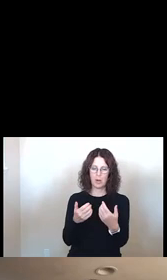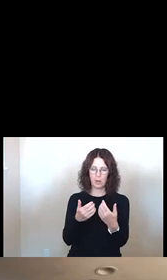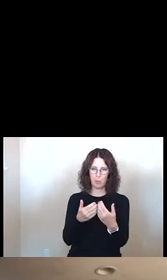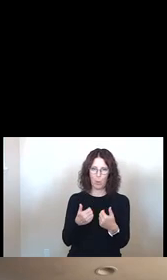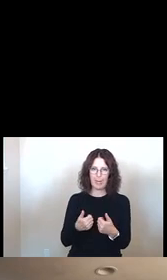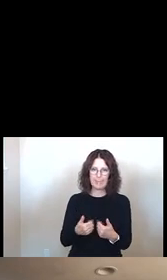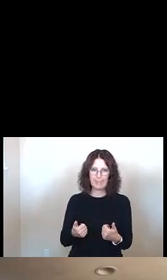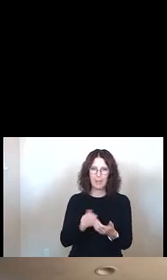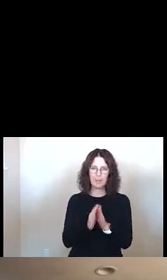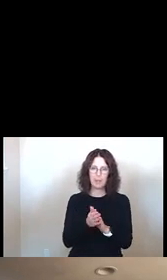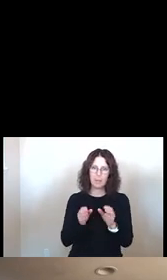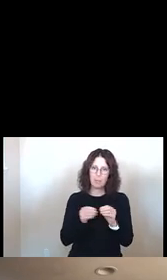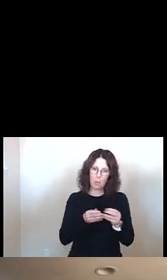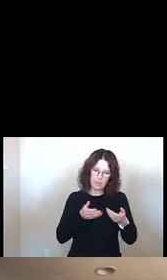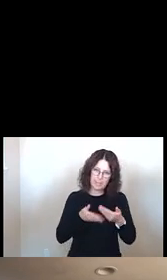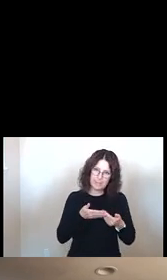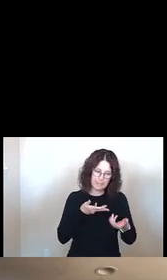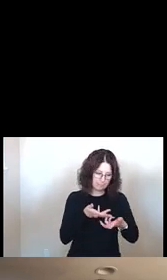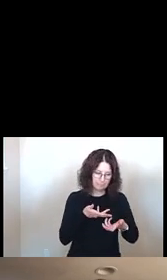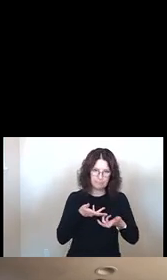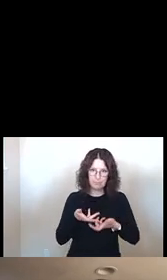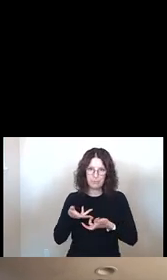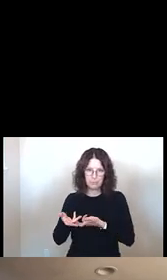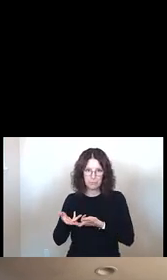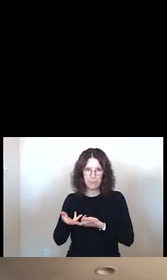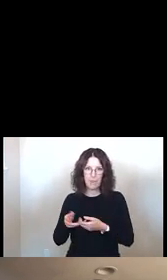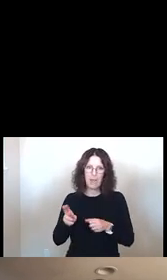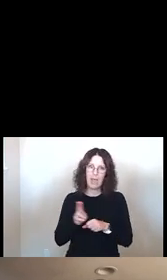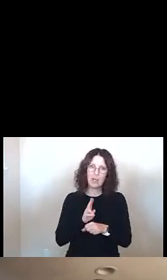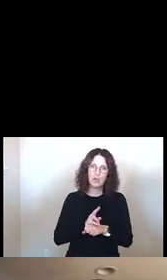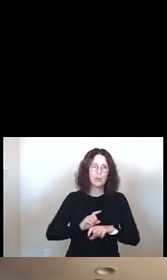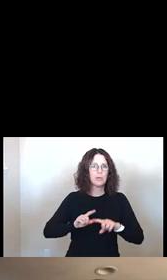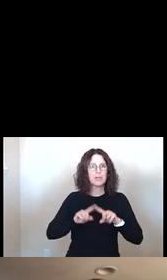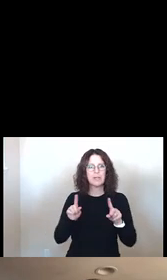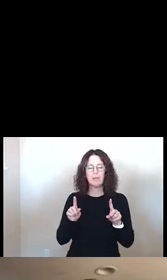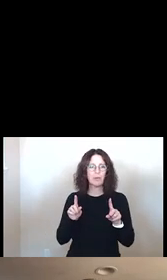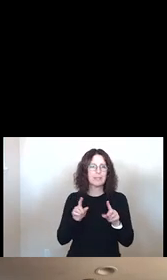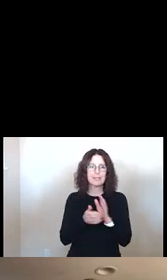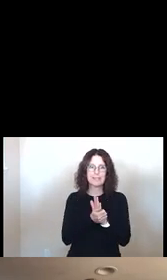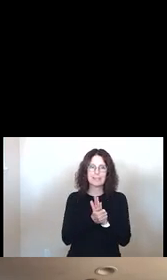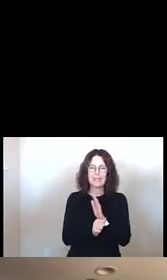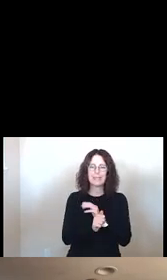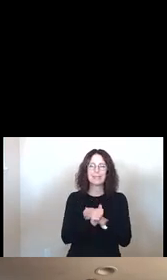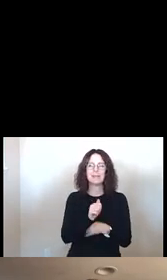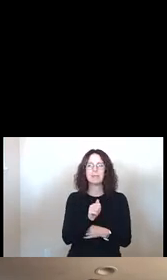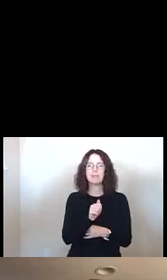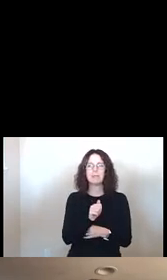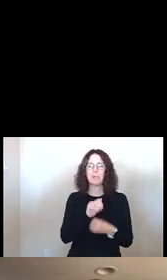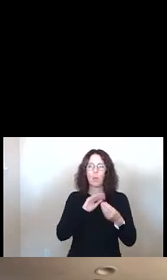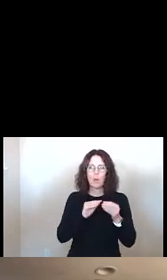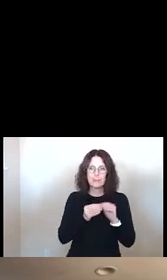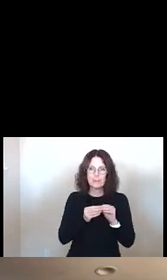pieces, and through using quantitative skills, analyze and present this